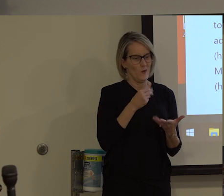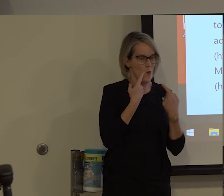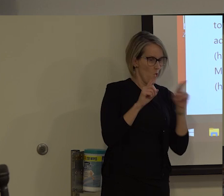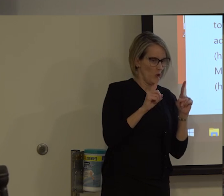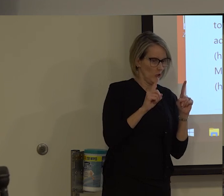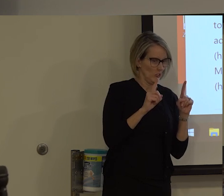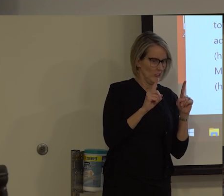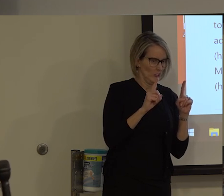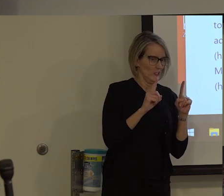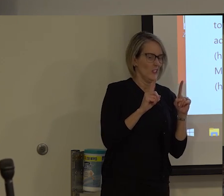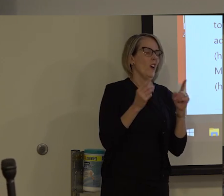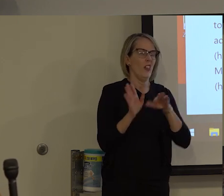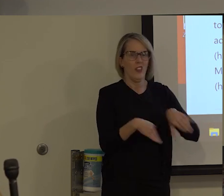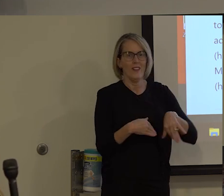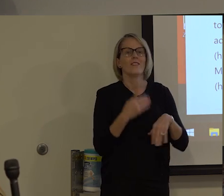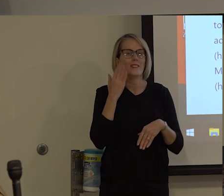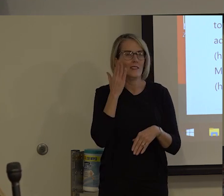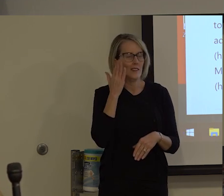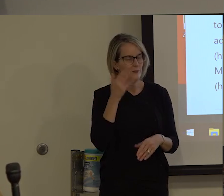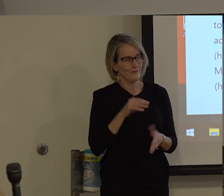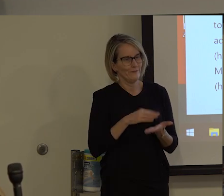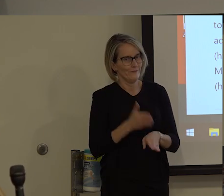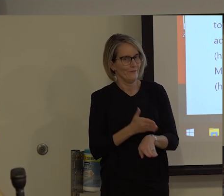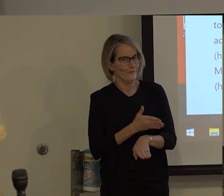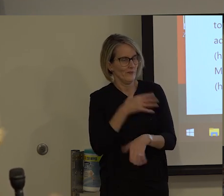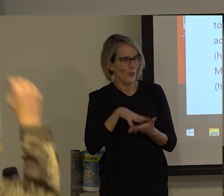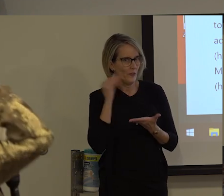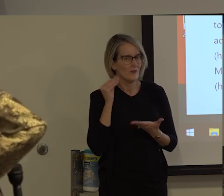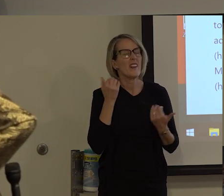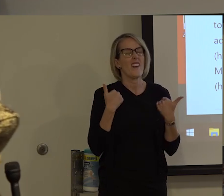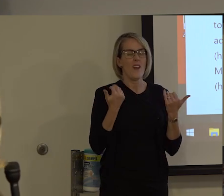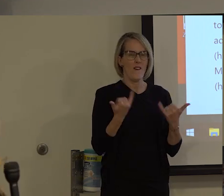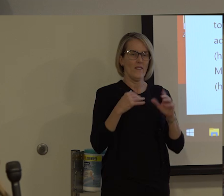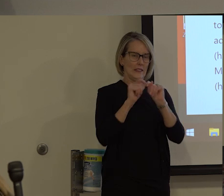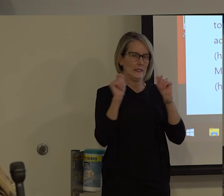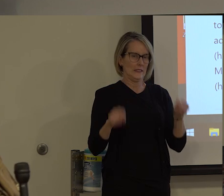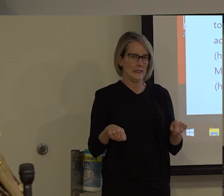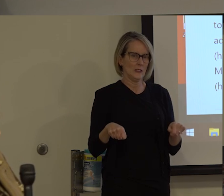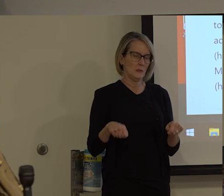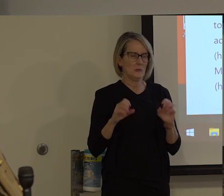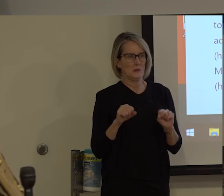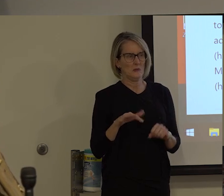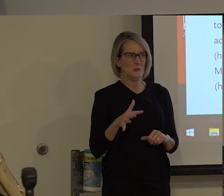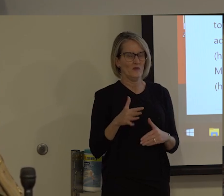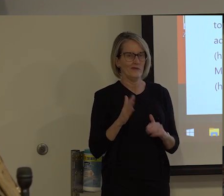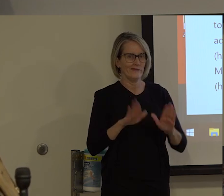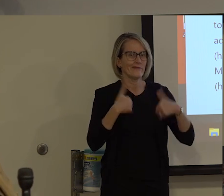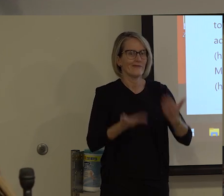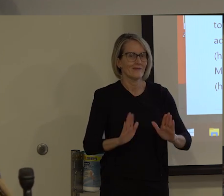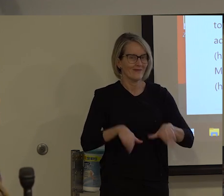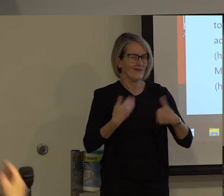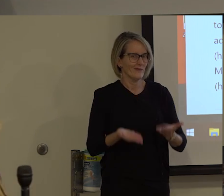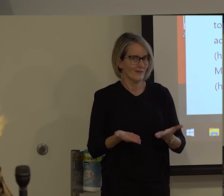4 language courses in Scarlet. Once we have one down, we've got a template now, and now we can sort of, reuse things and